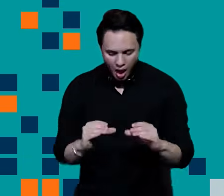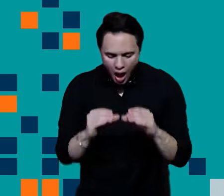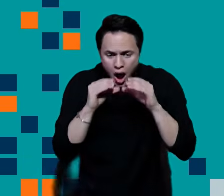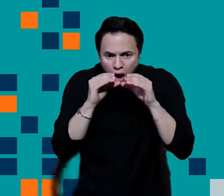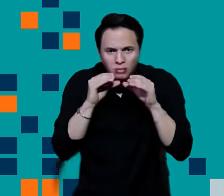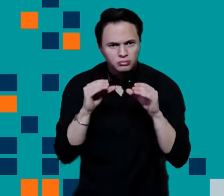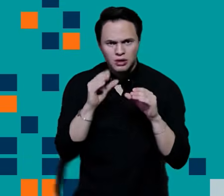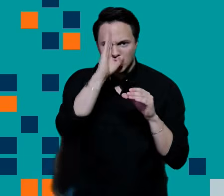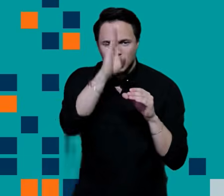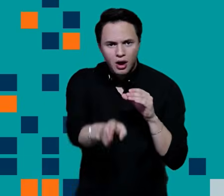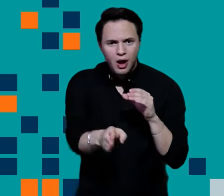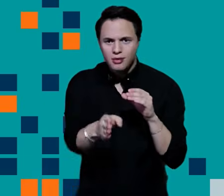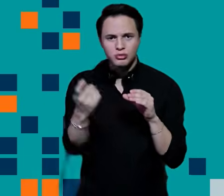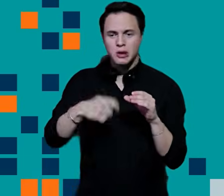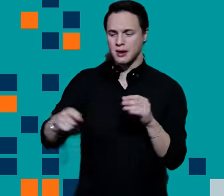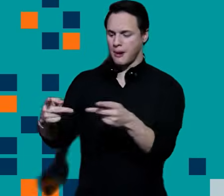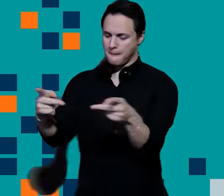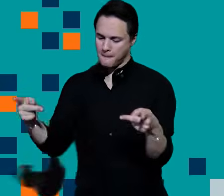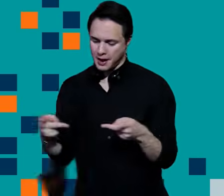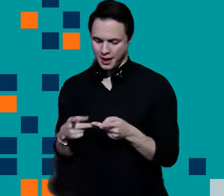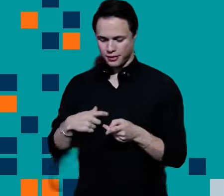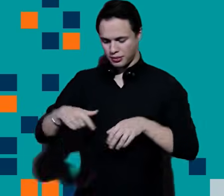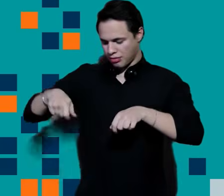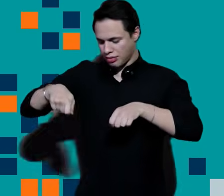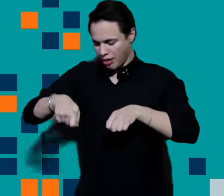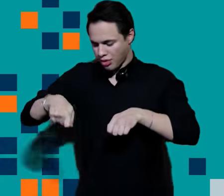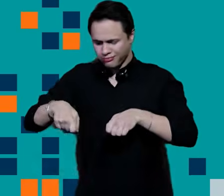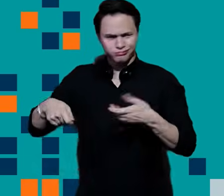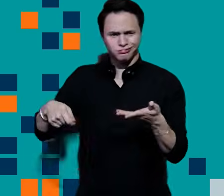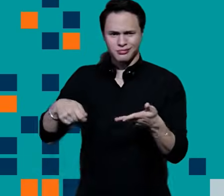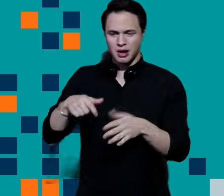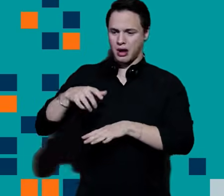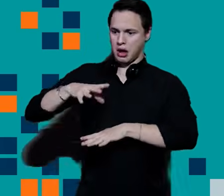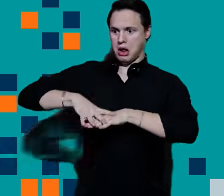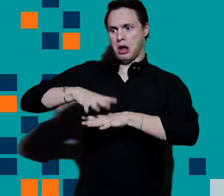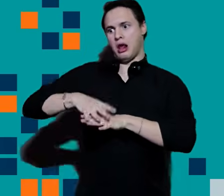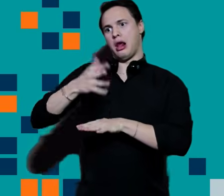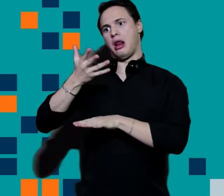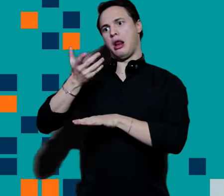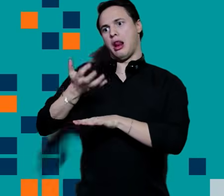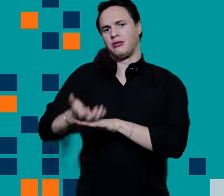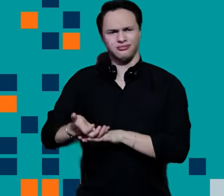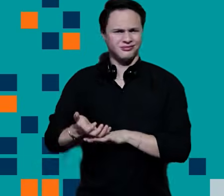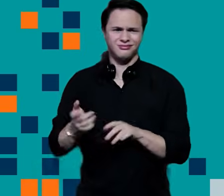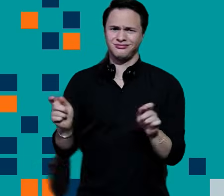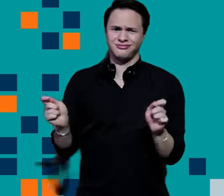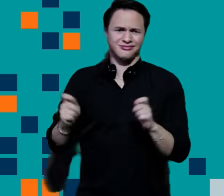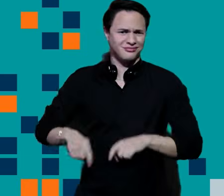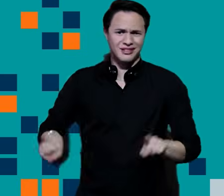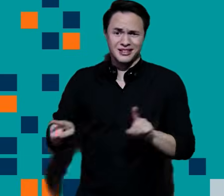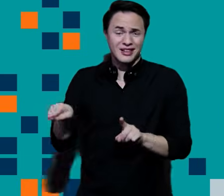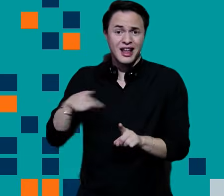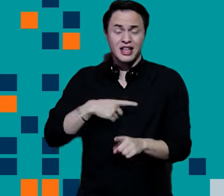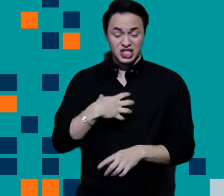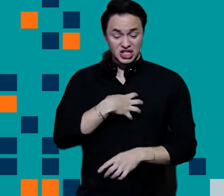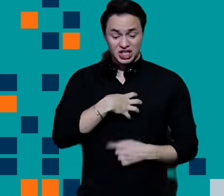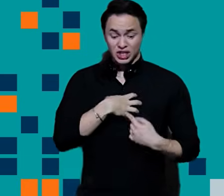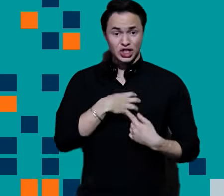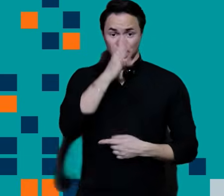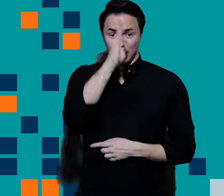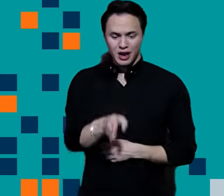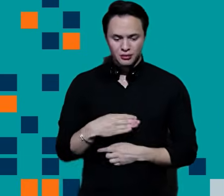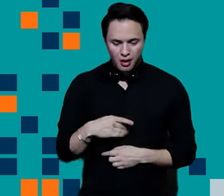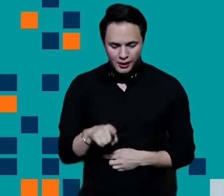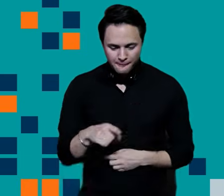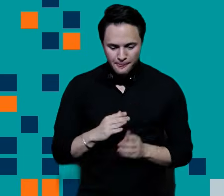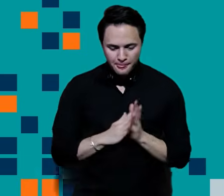little protein, but you know after you consume it an hour later, you're feeling empty. It leaves you feeling empty. And in fact,